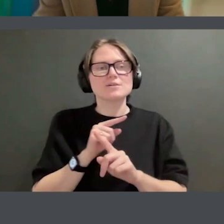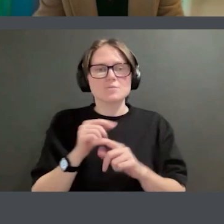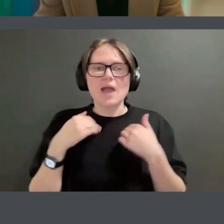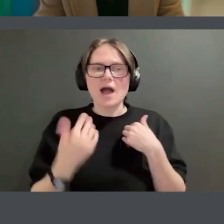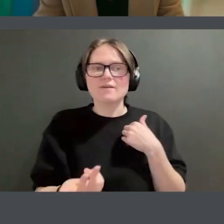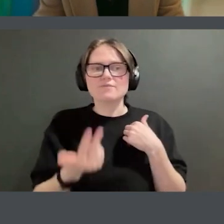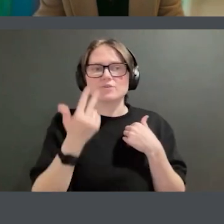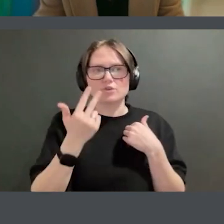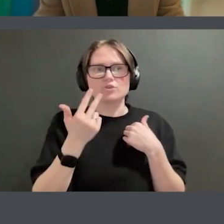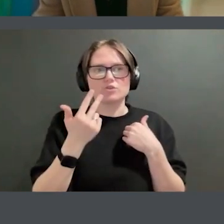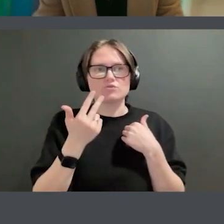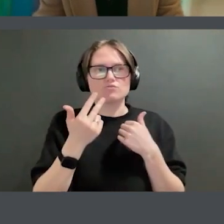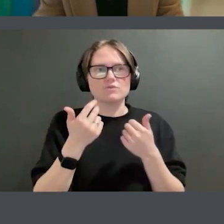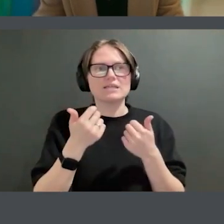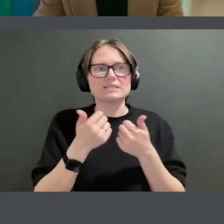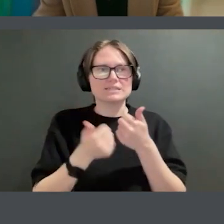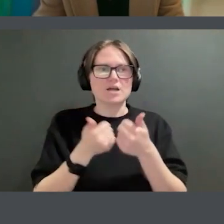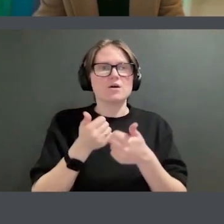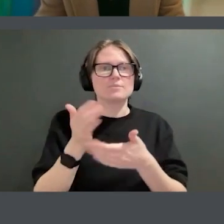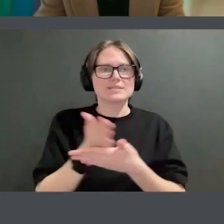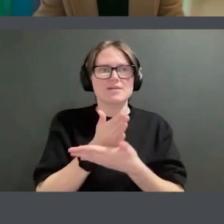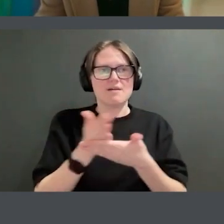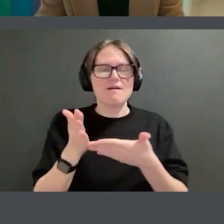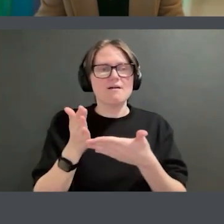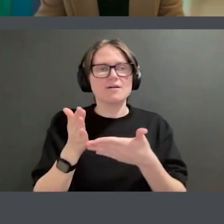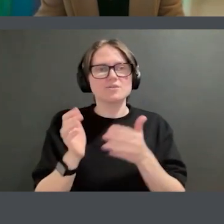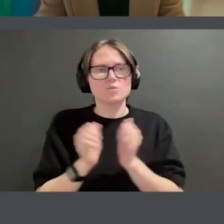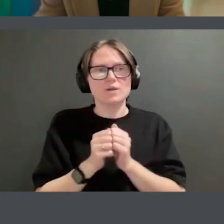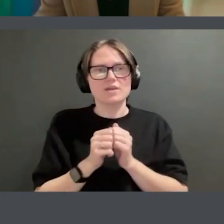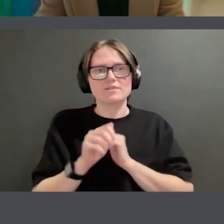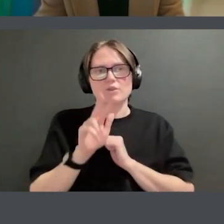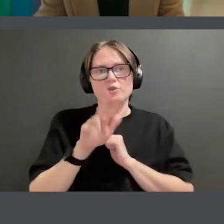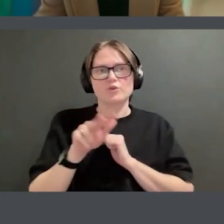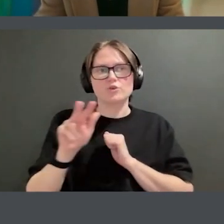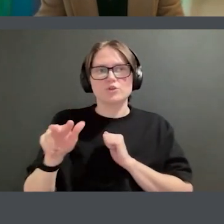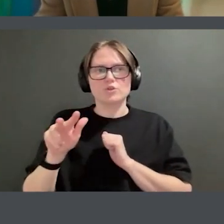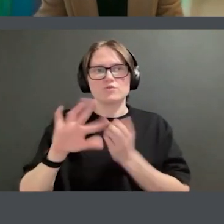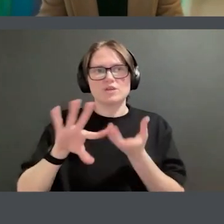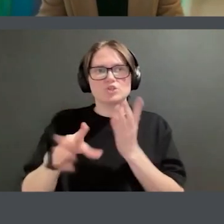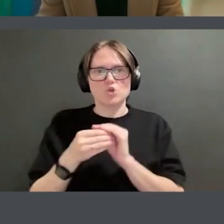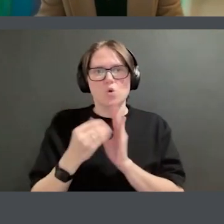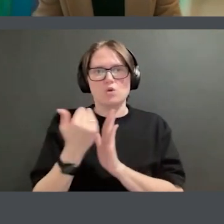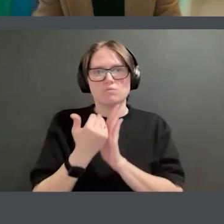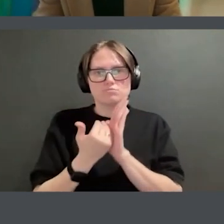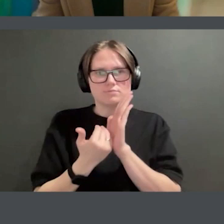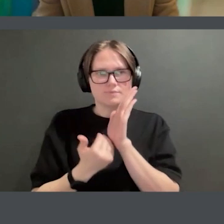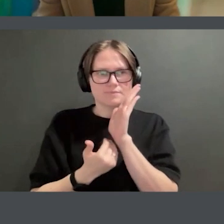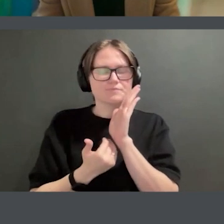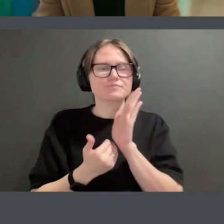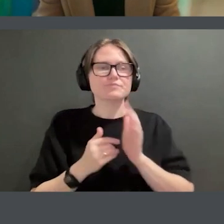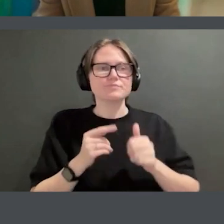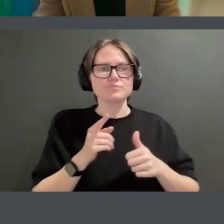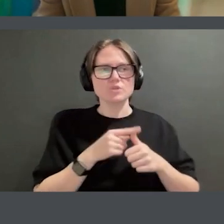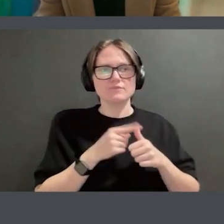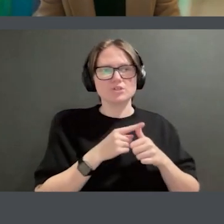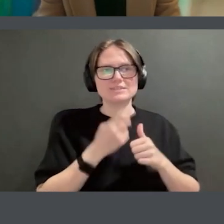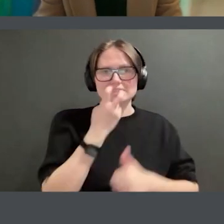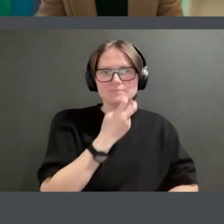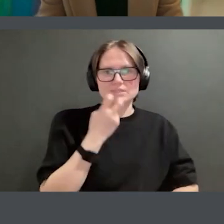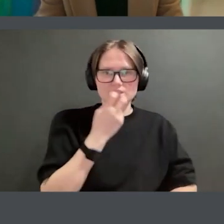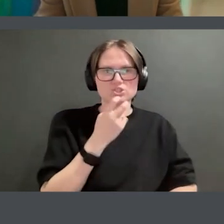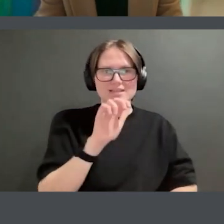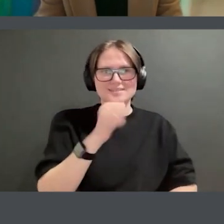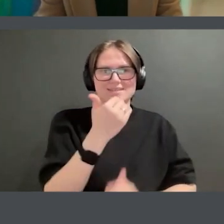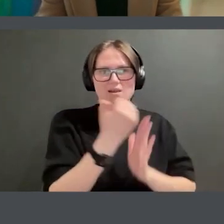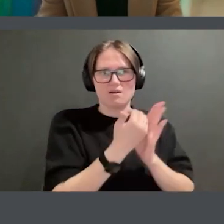have 3 subscales to the pediatric SSQ with a 33-item in total questionnaire. So the first subscale is speech, that's